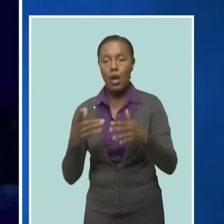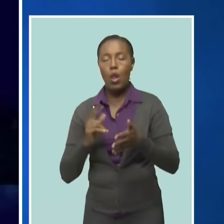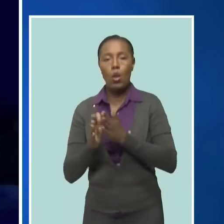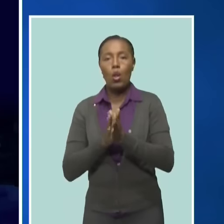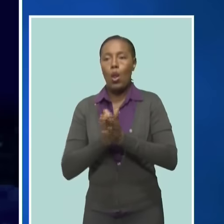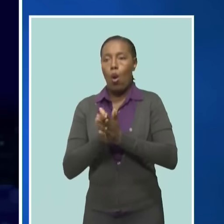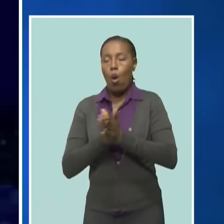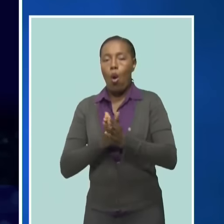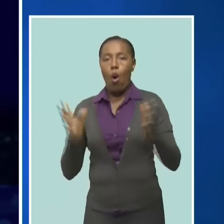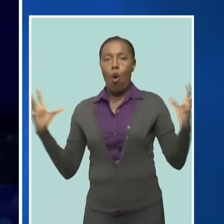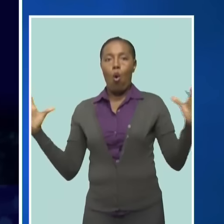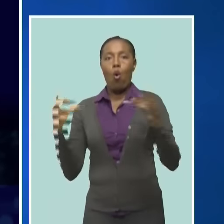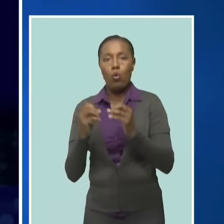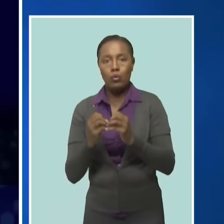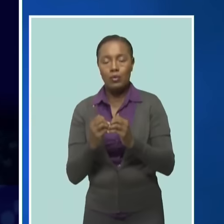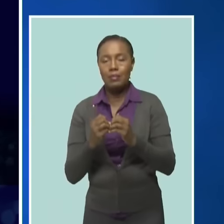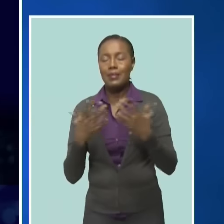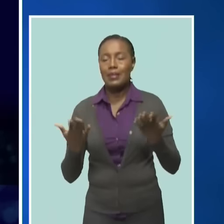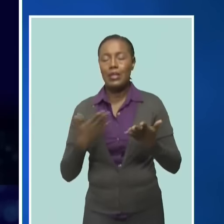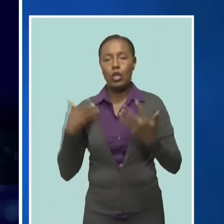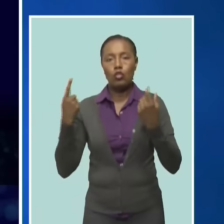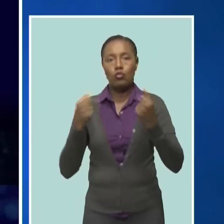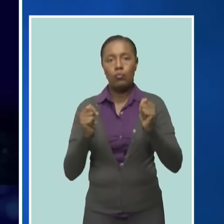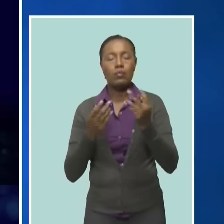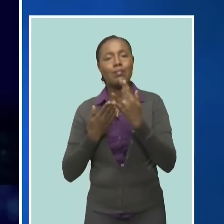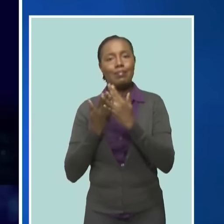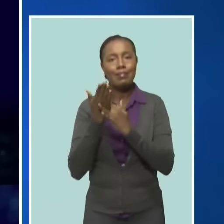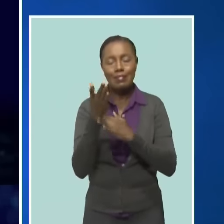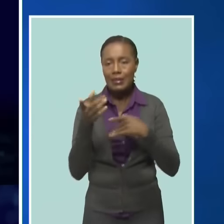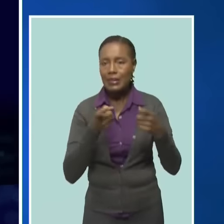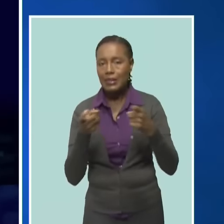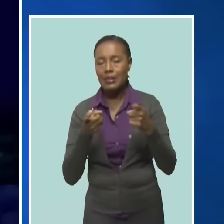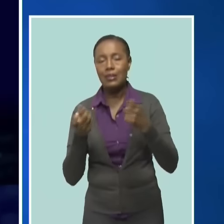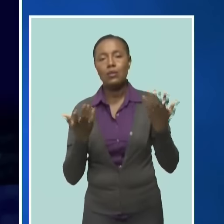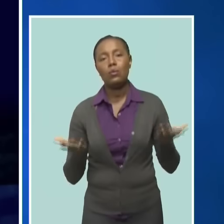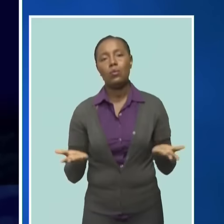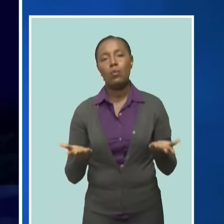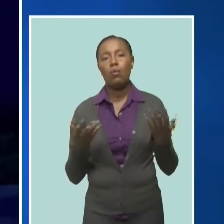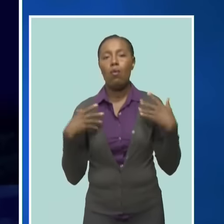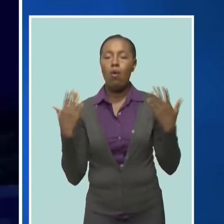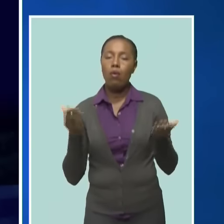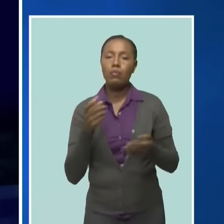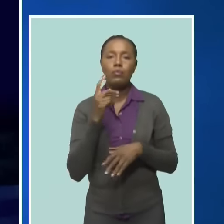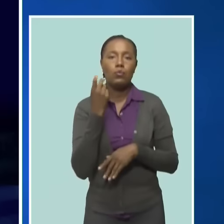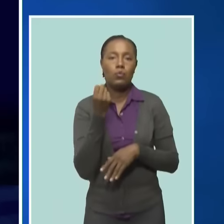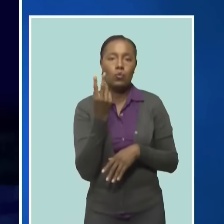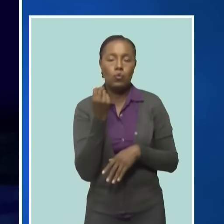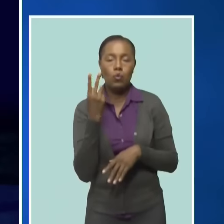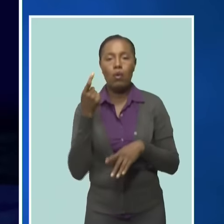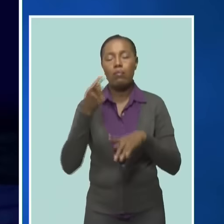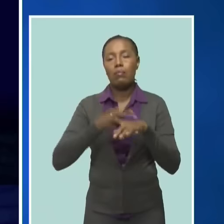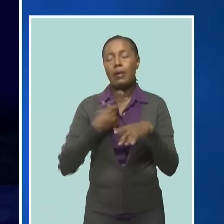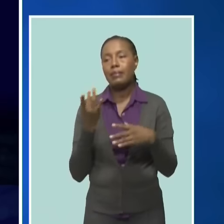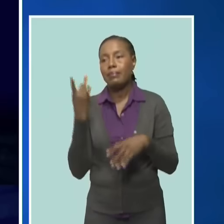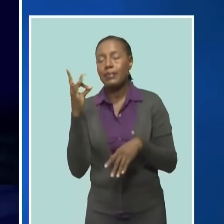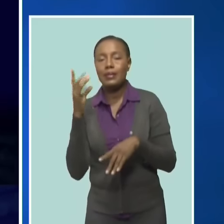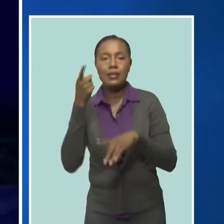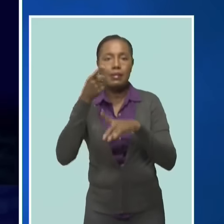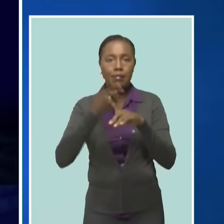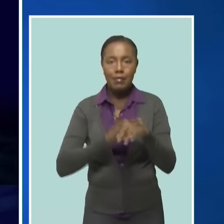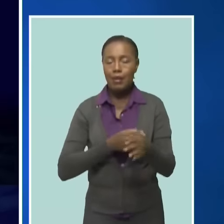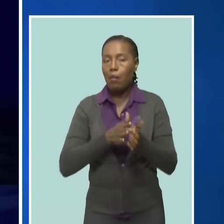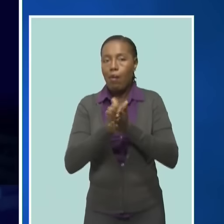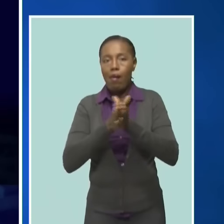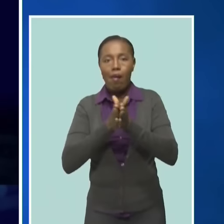coming to us, and we've got to try and manage our way through that now. But it's going to be the next 12 months, 18 months is going to be a very